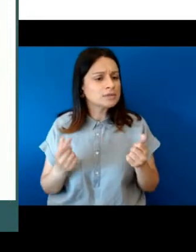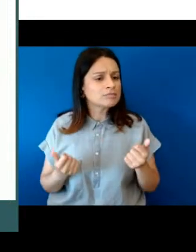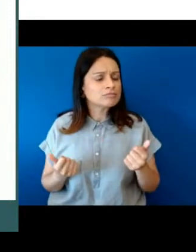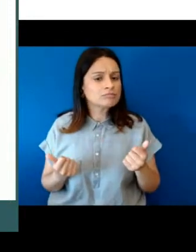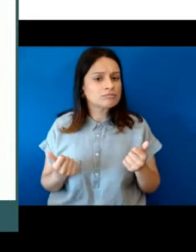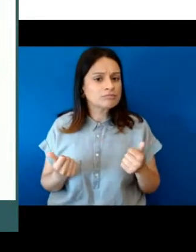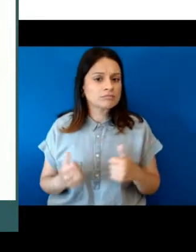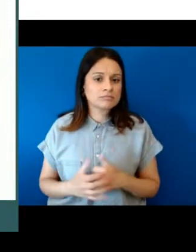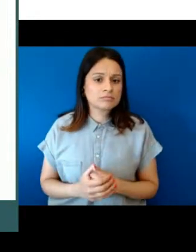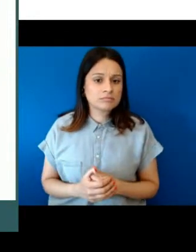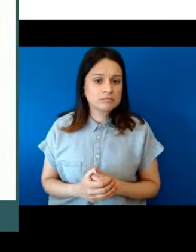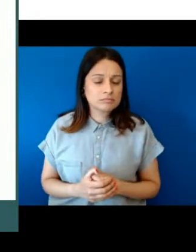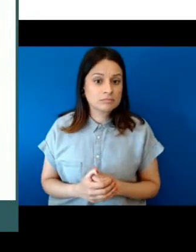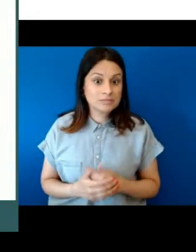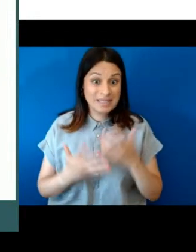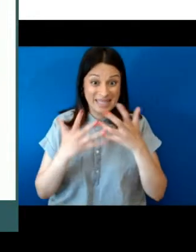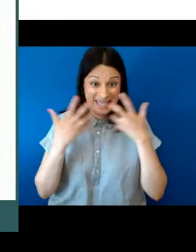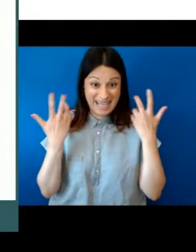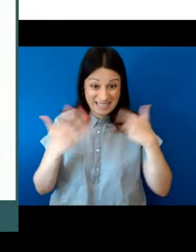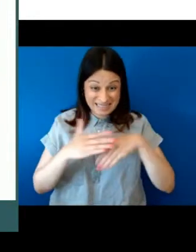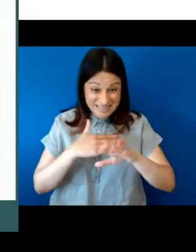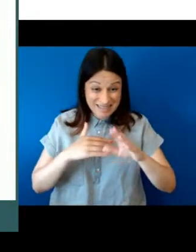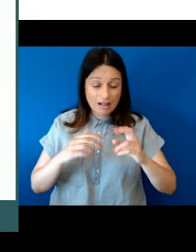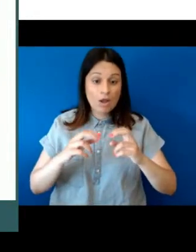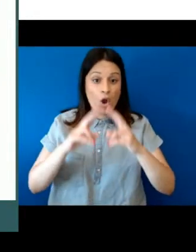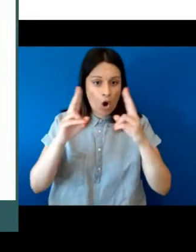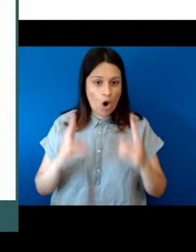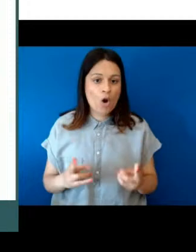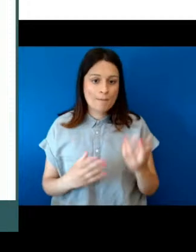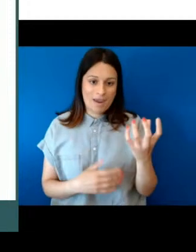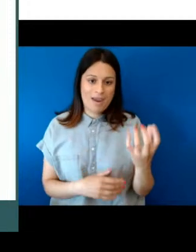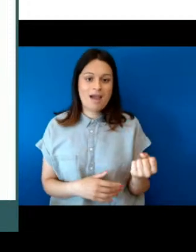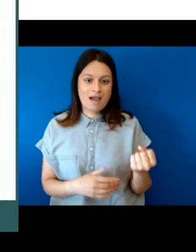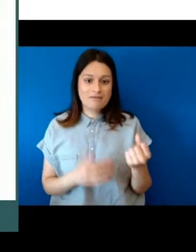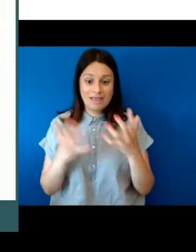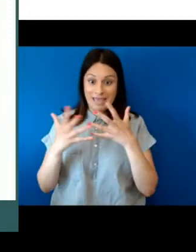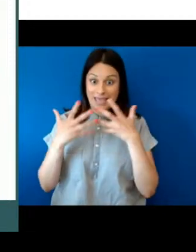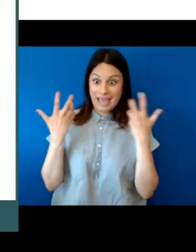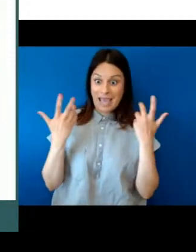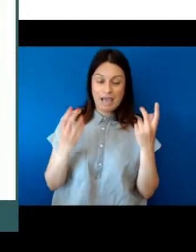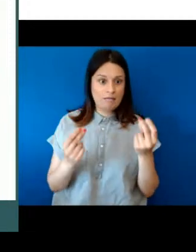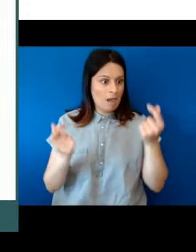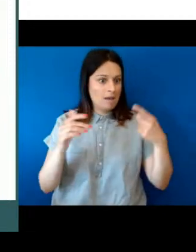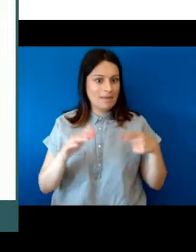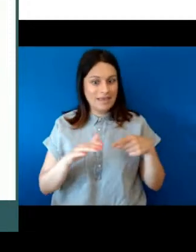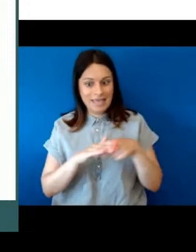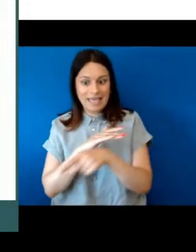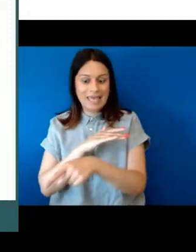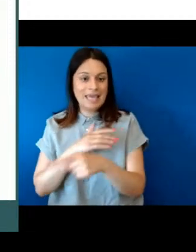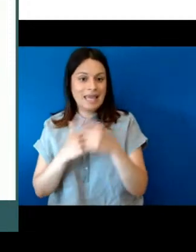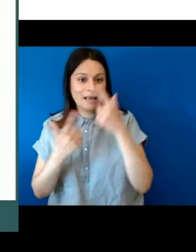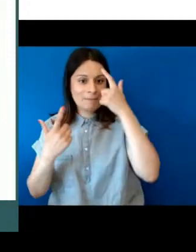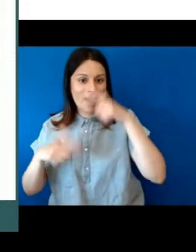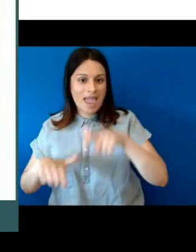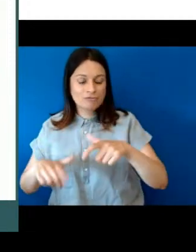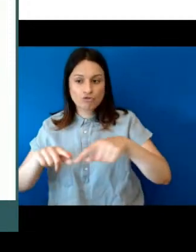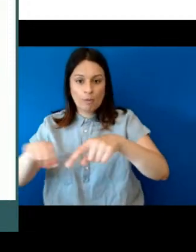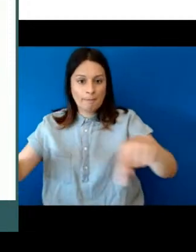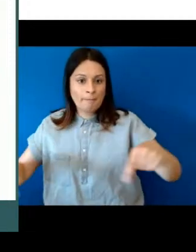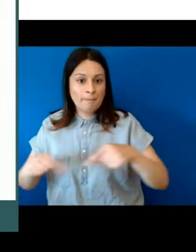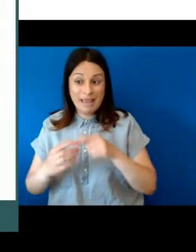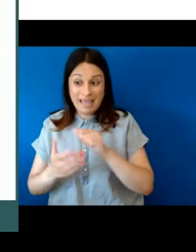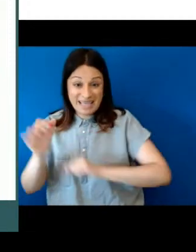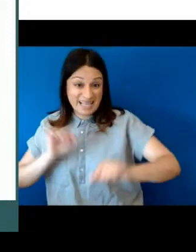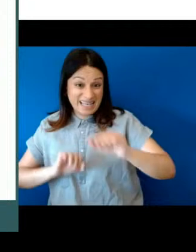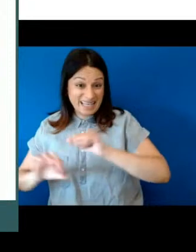the cat is still in the house, etc. The cat finds its way into the bedroom, hasn't been cleaned, etc., and that threshold